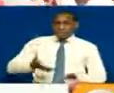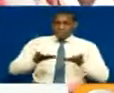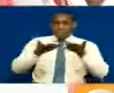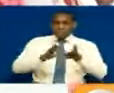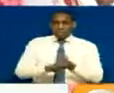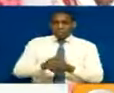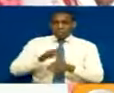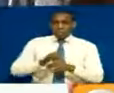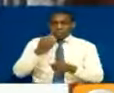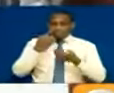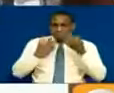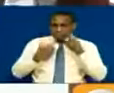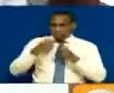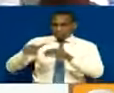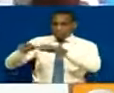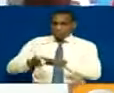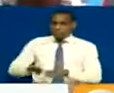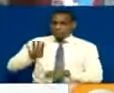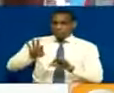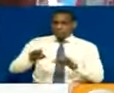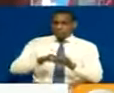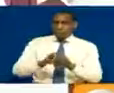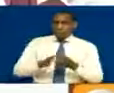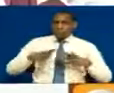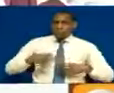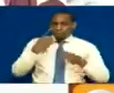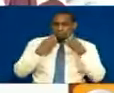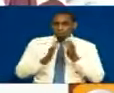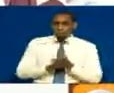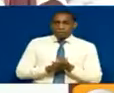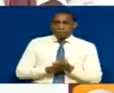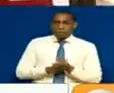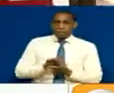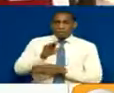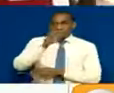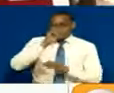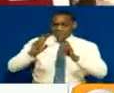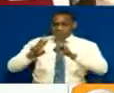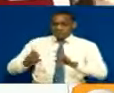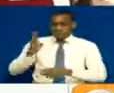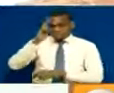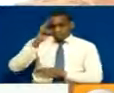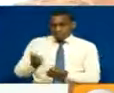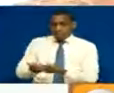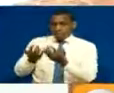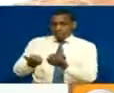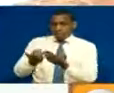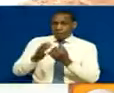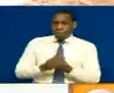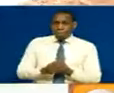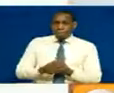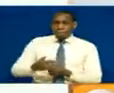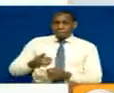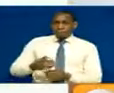out. During the emotional send-off of the four members, mourners called on the police to investigate the cause of the inferno.